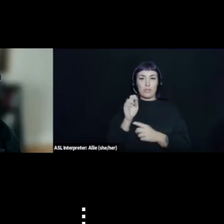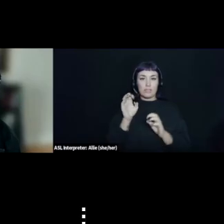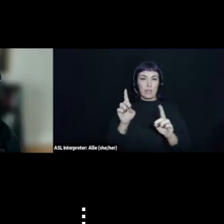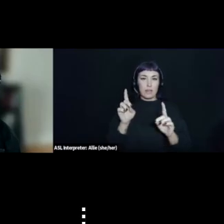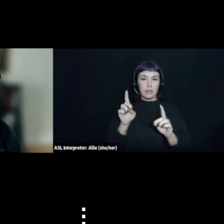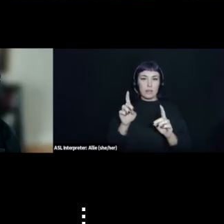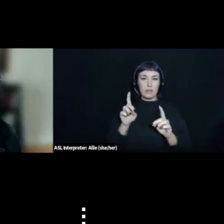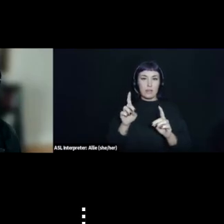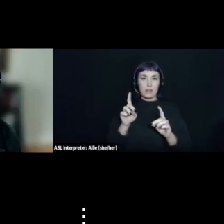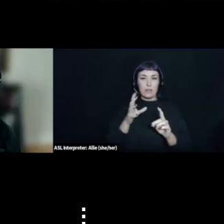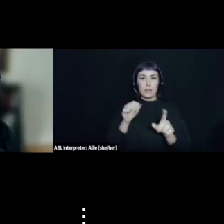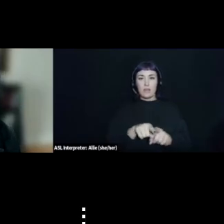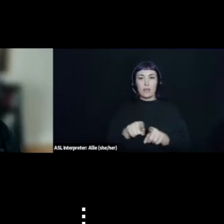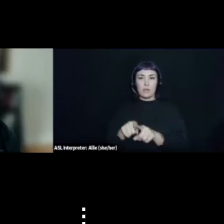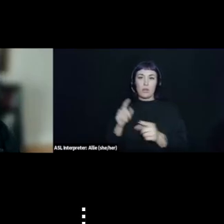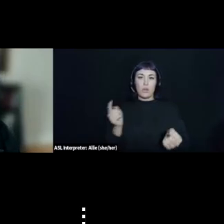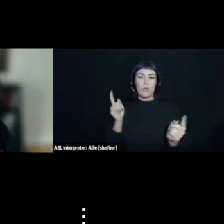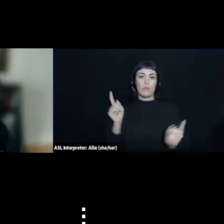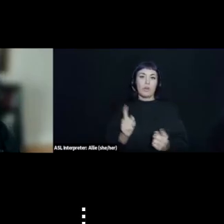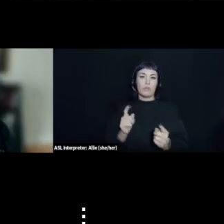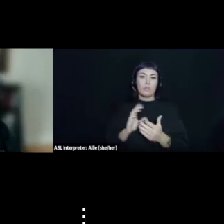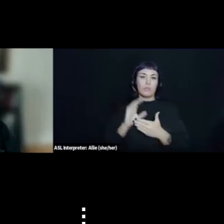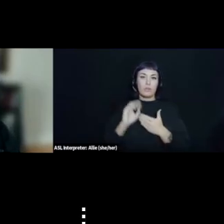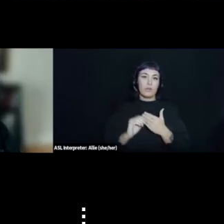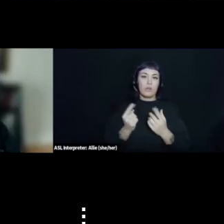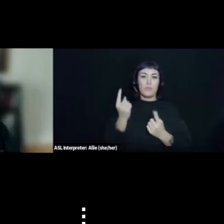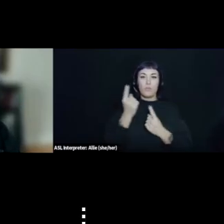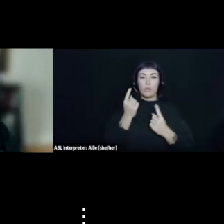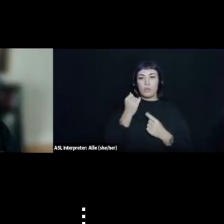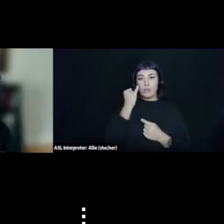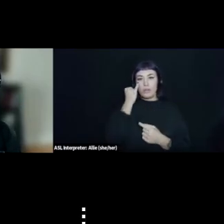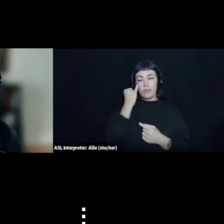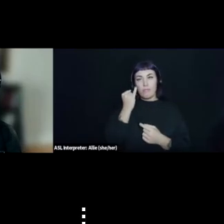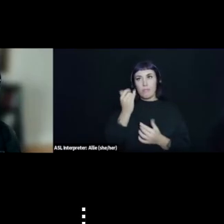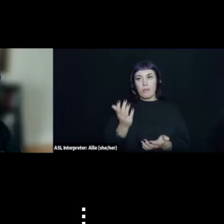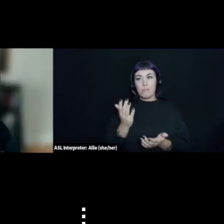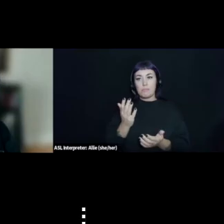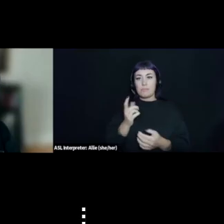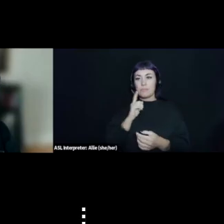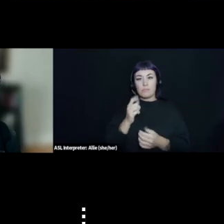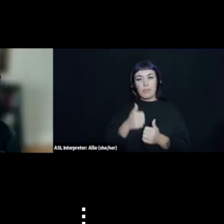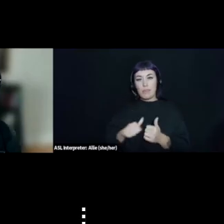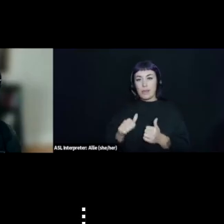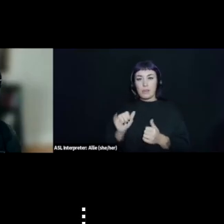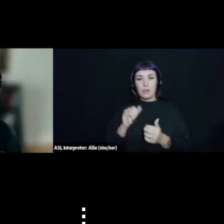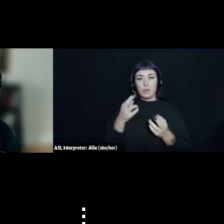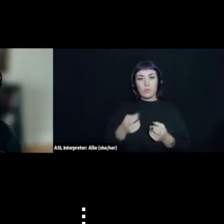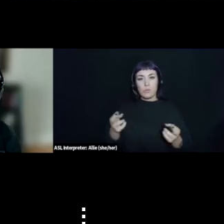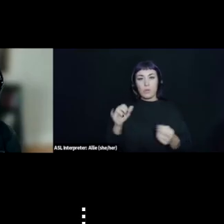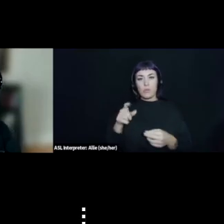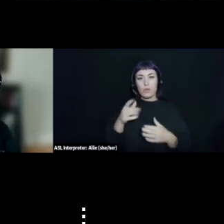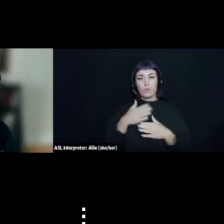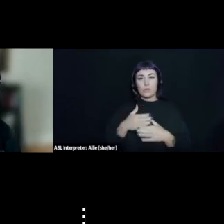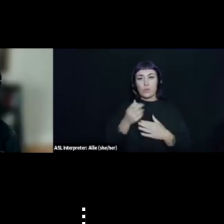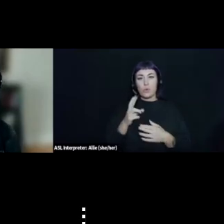education and also our harm reduction curriculum. So I was wondering if there were any like resources that you could